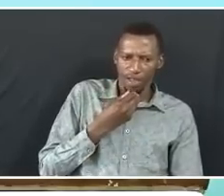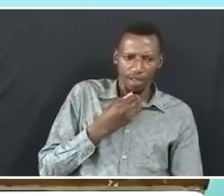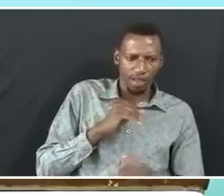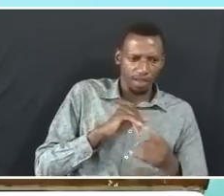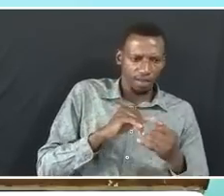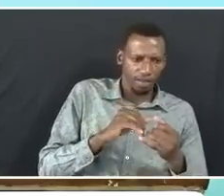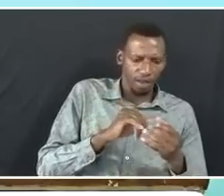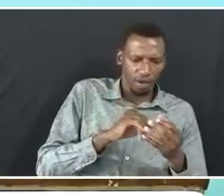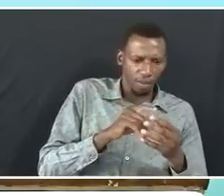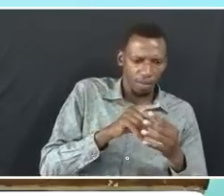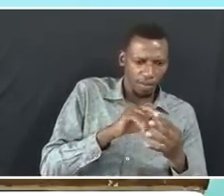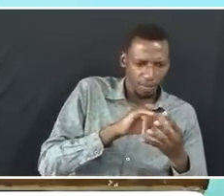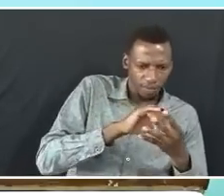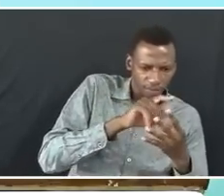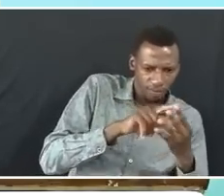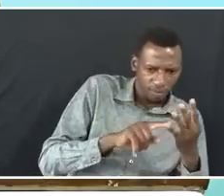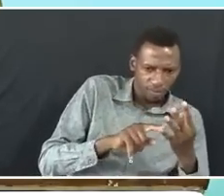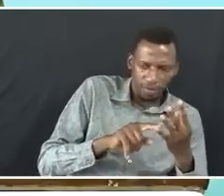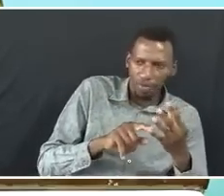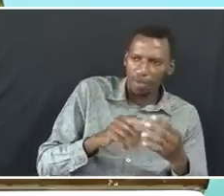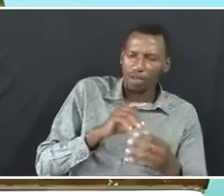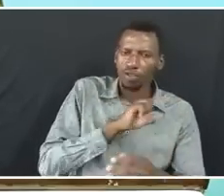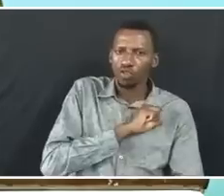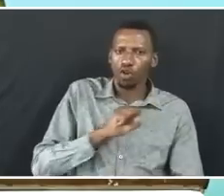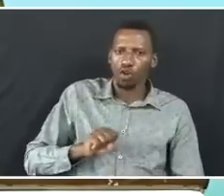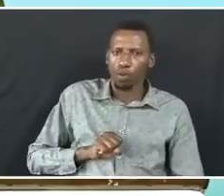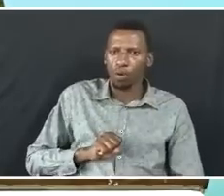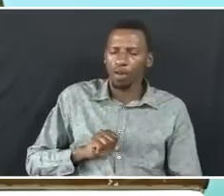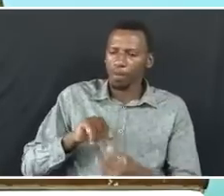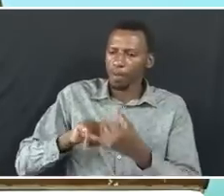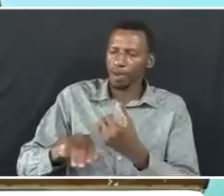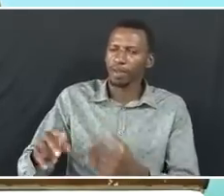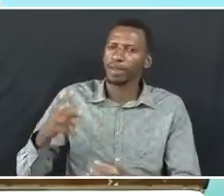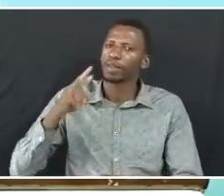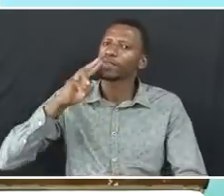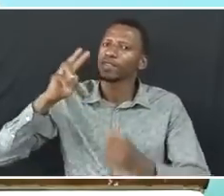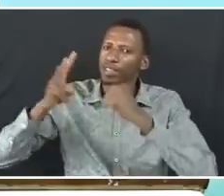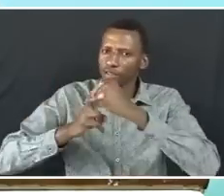700 wives, 300 concubines.